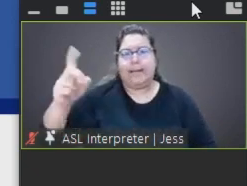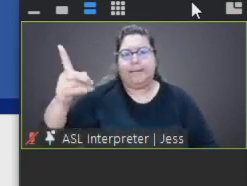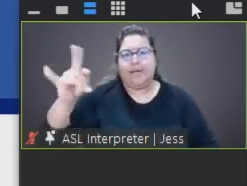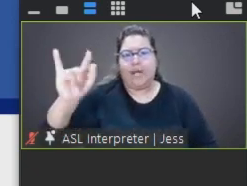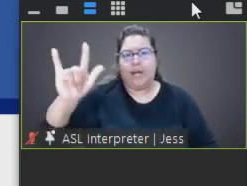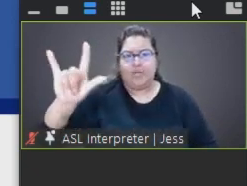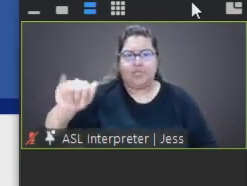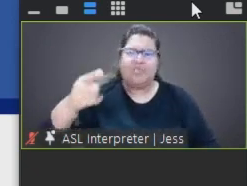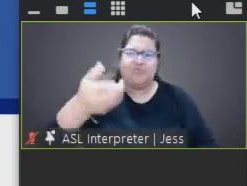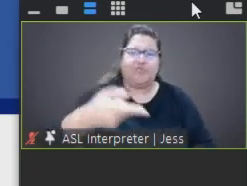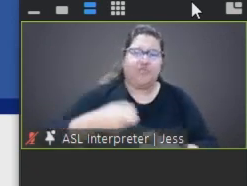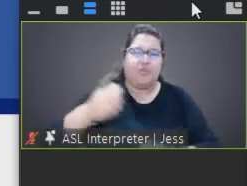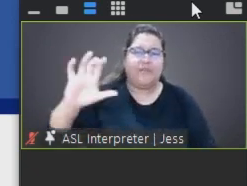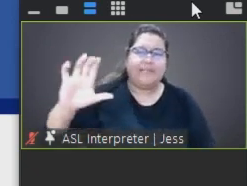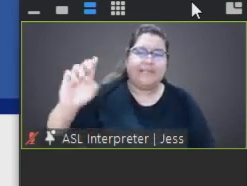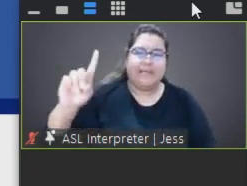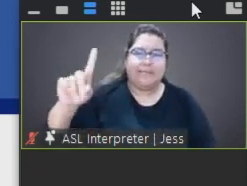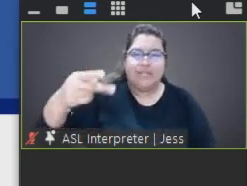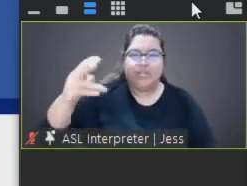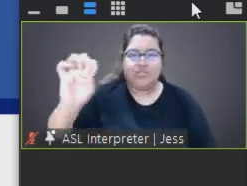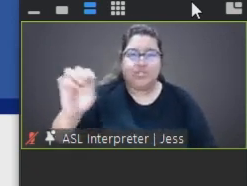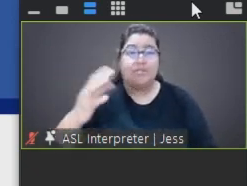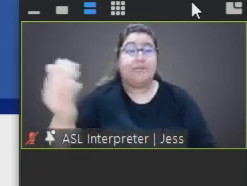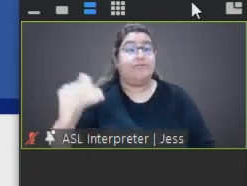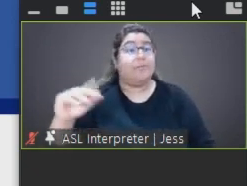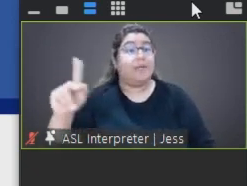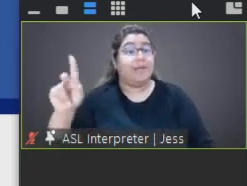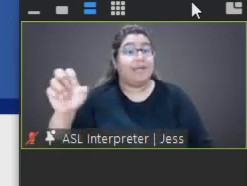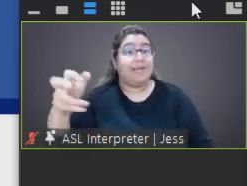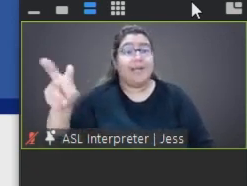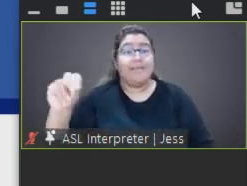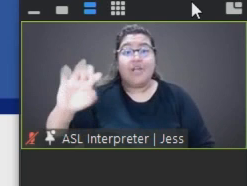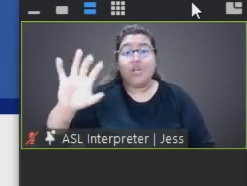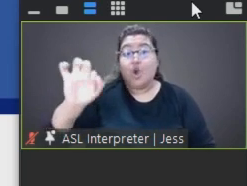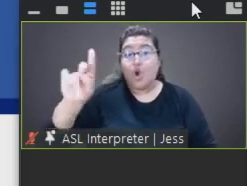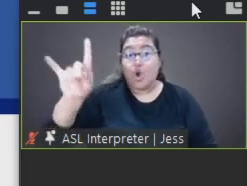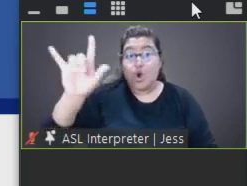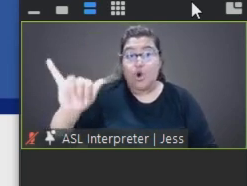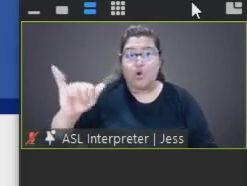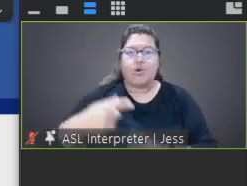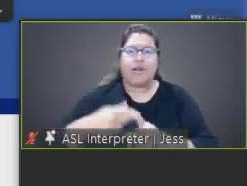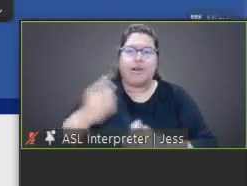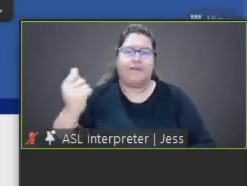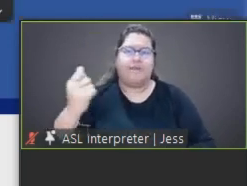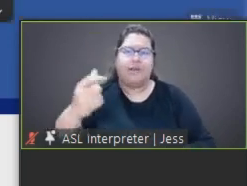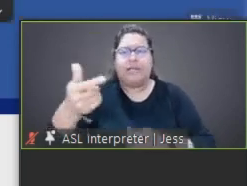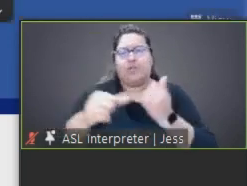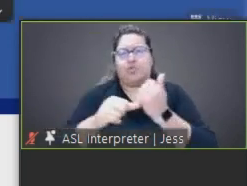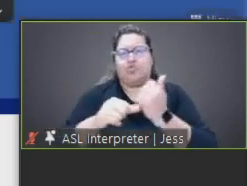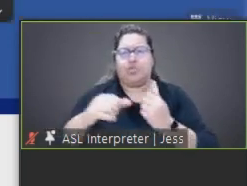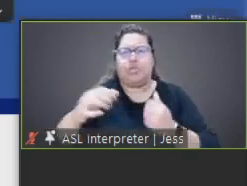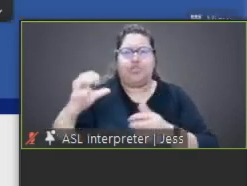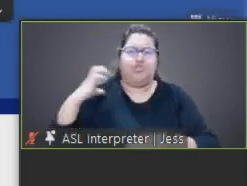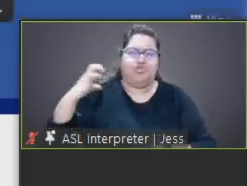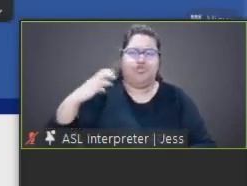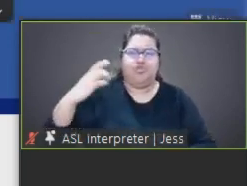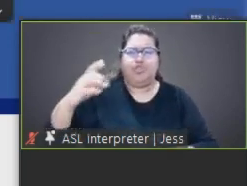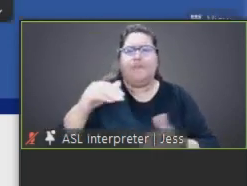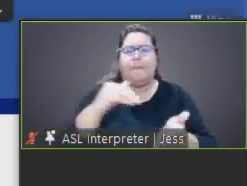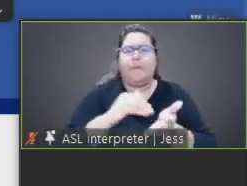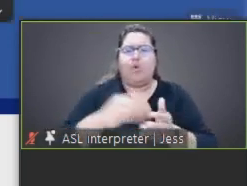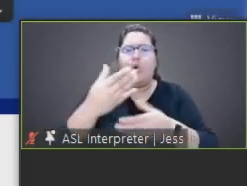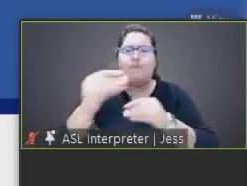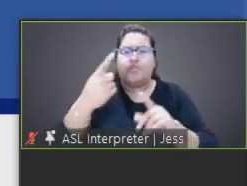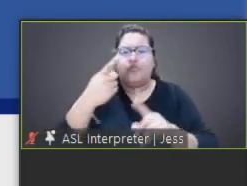Medical Officer at Children's Hospital, Colorado, and Director Scott Bookman of the Division of Disease Control and Public Health Response. So